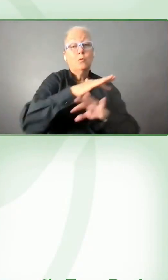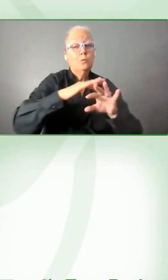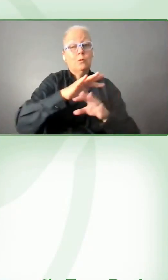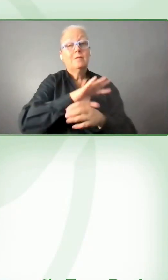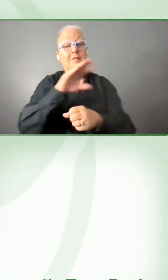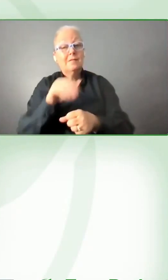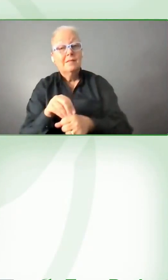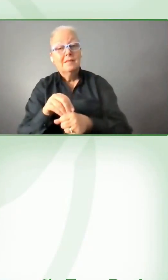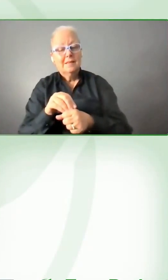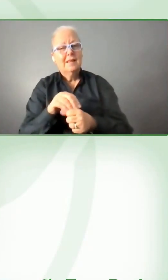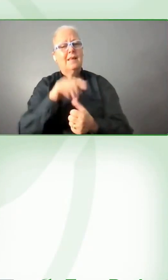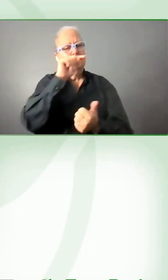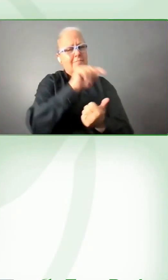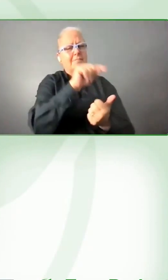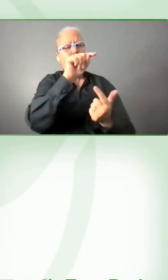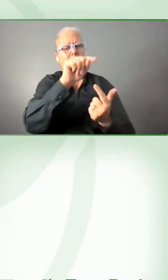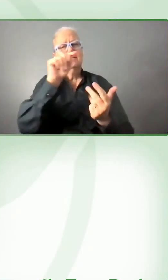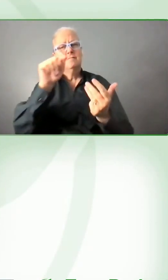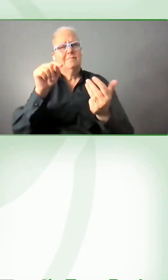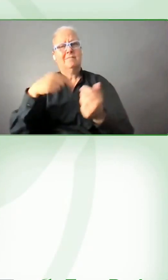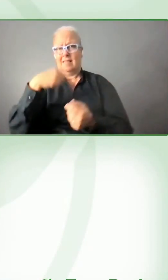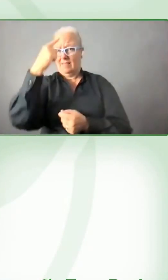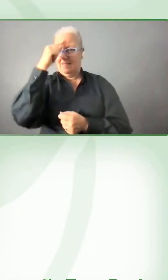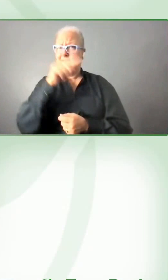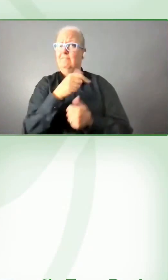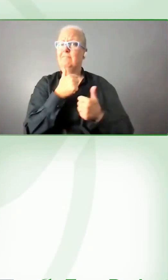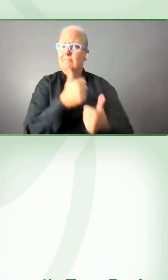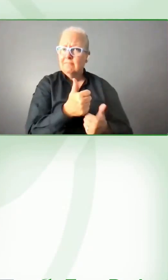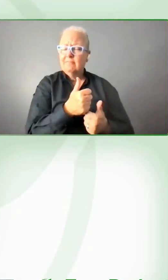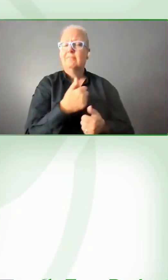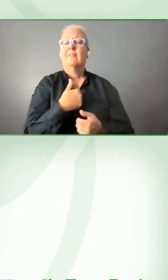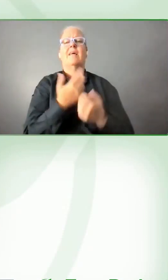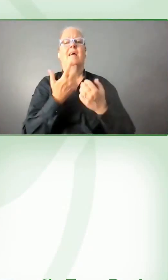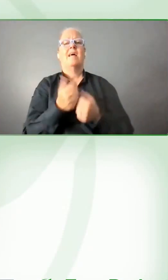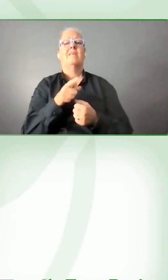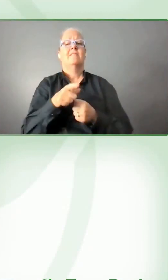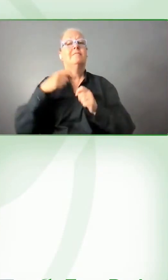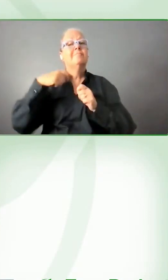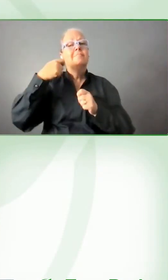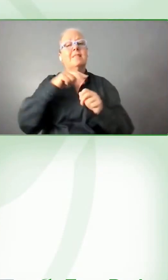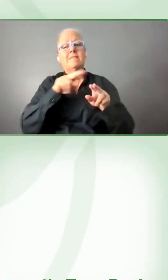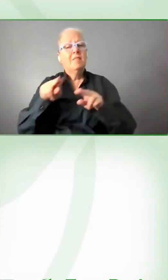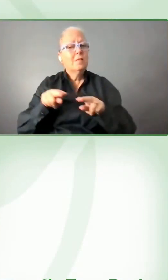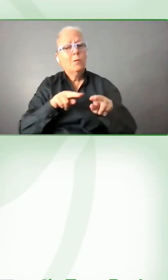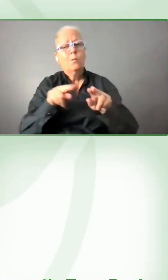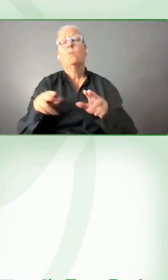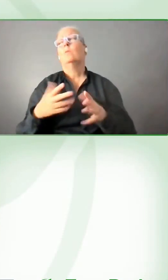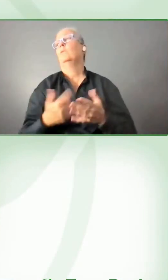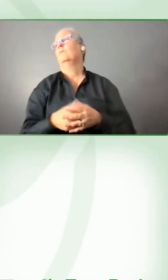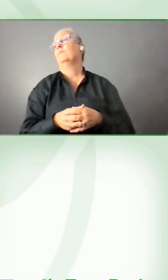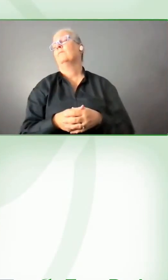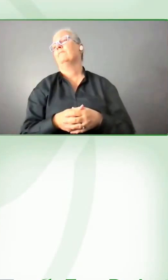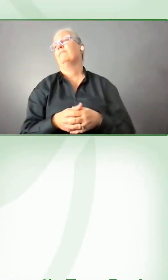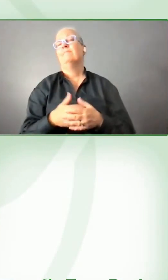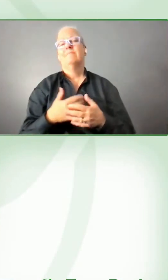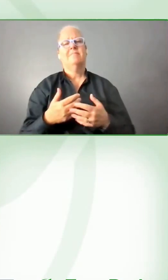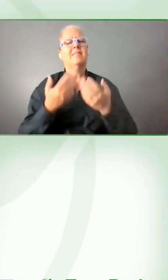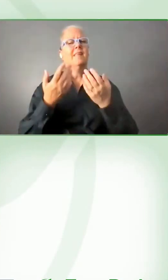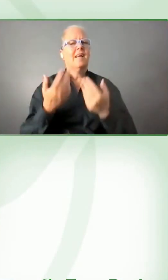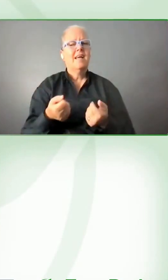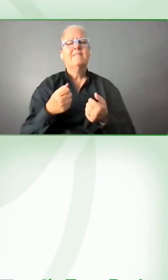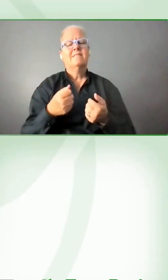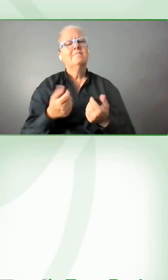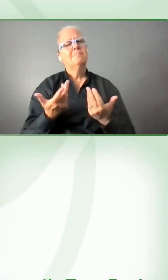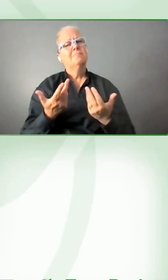great exercise. We have videos, we have a lot of experience